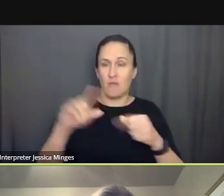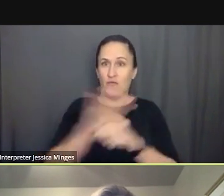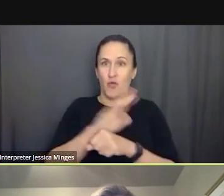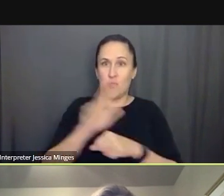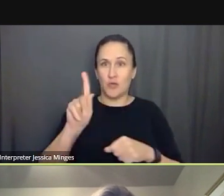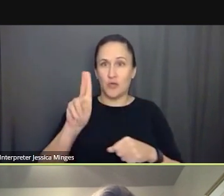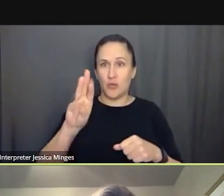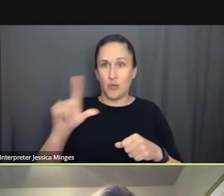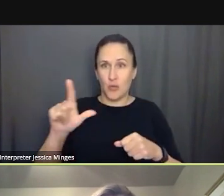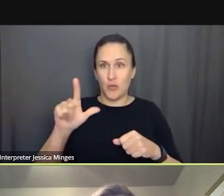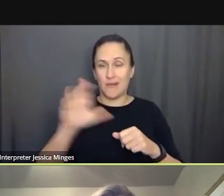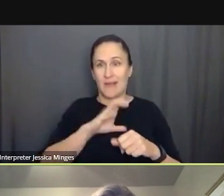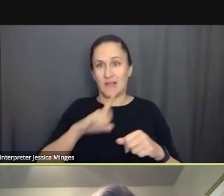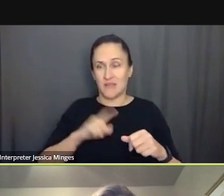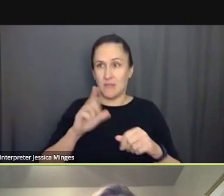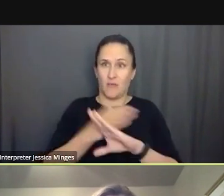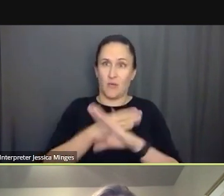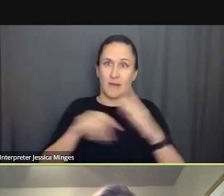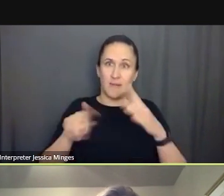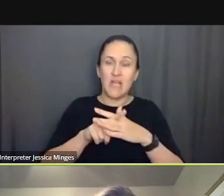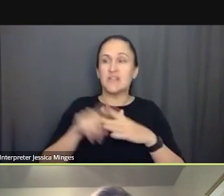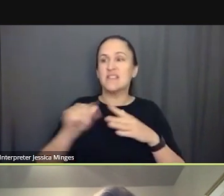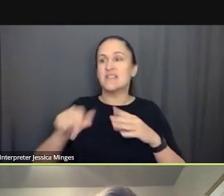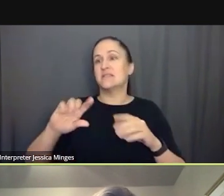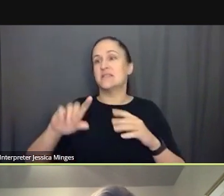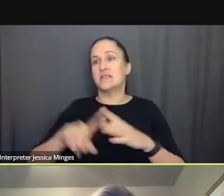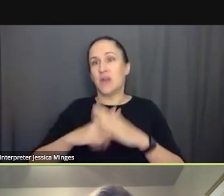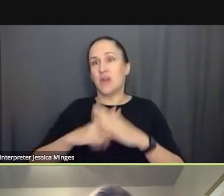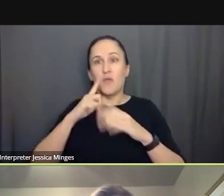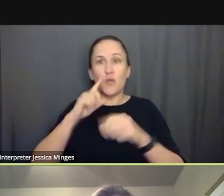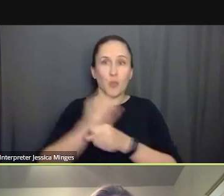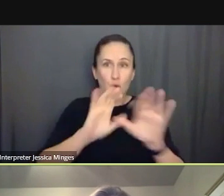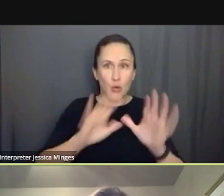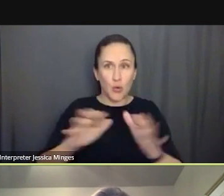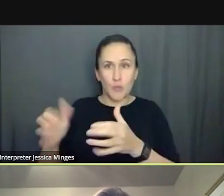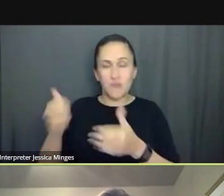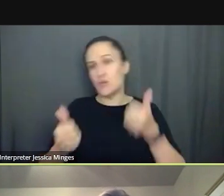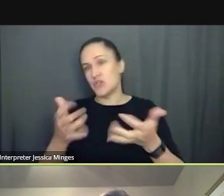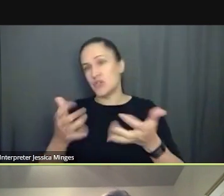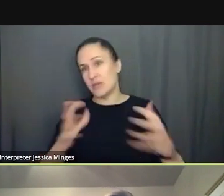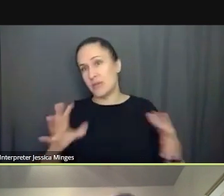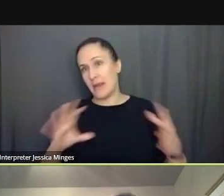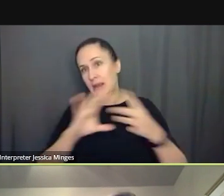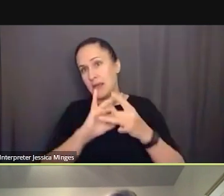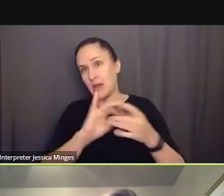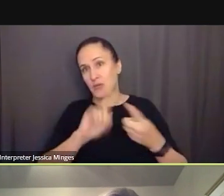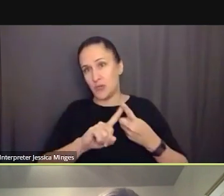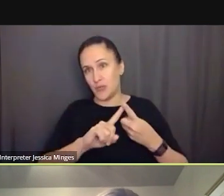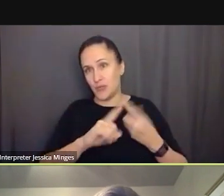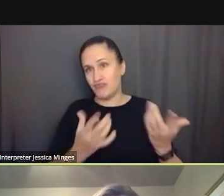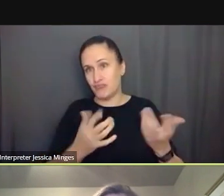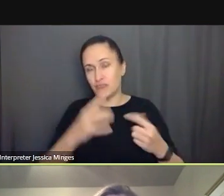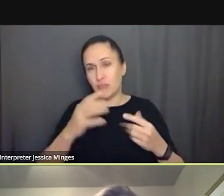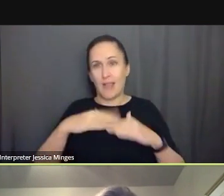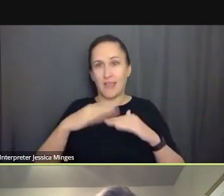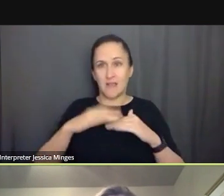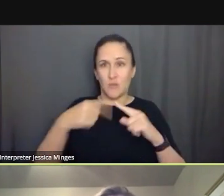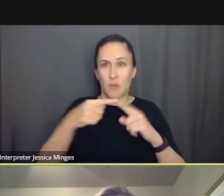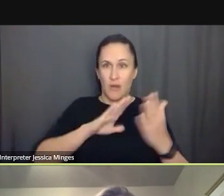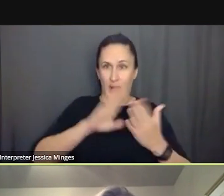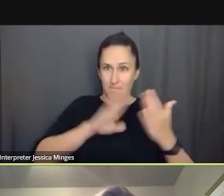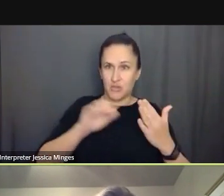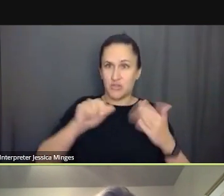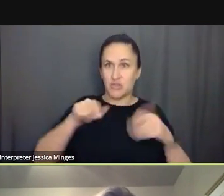our first start of work groups. Which one do you want to be connected to? At least when we're in person in